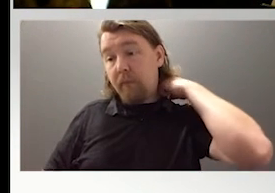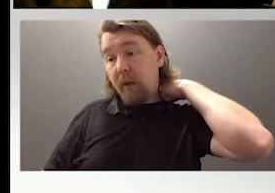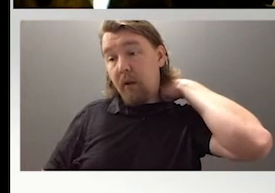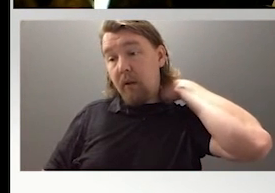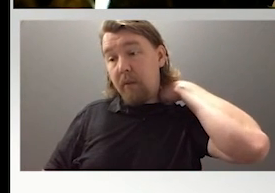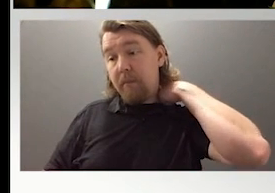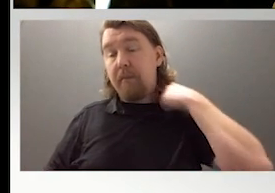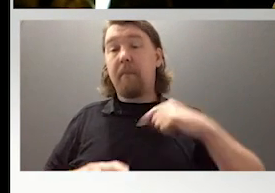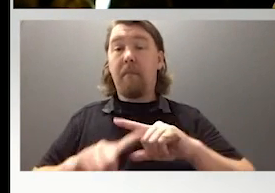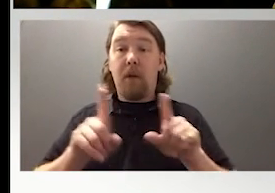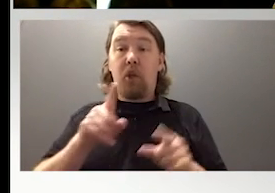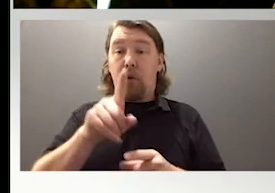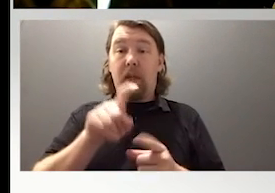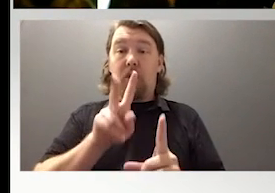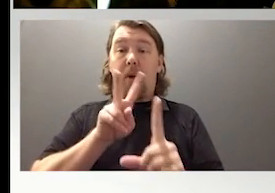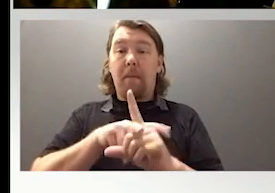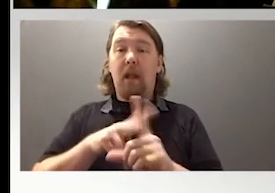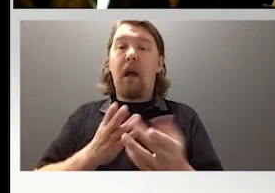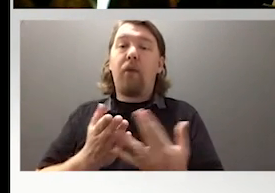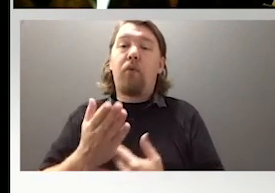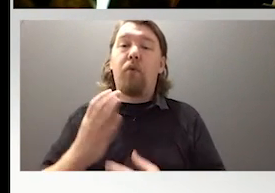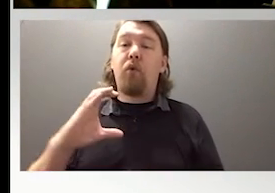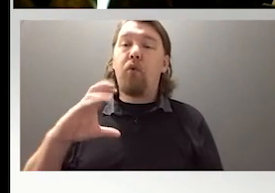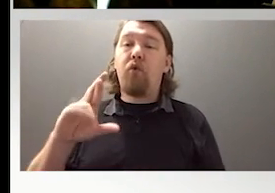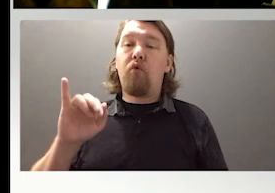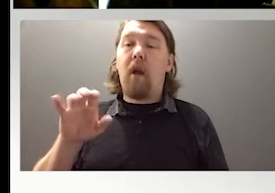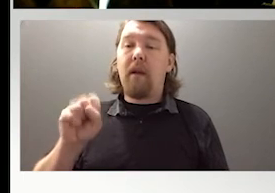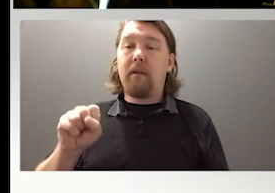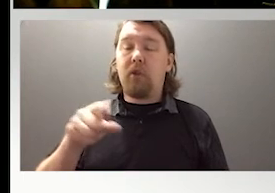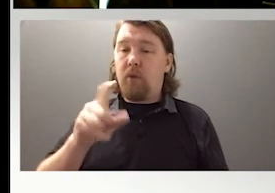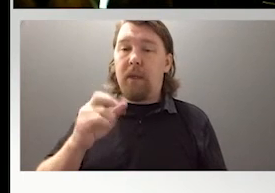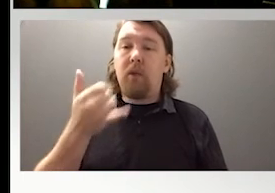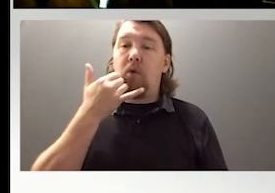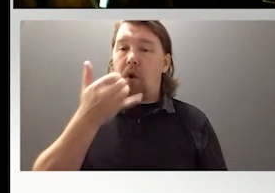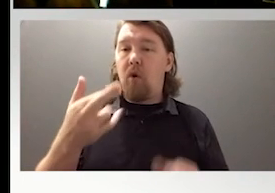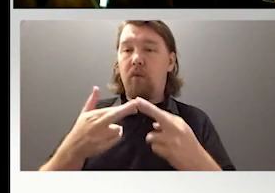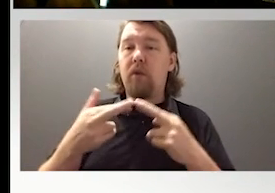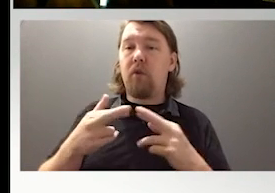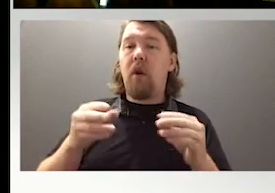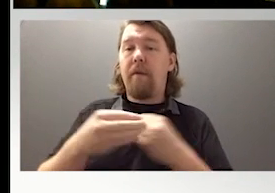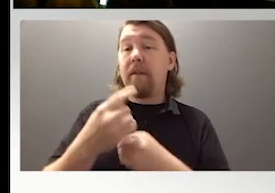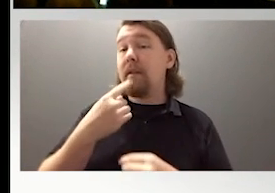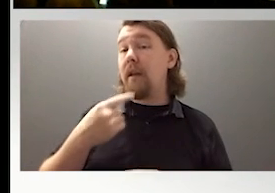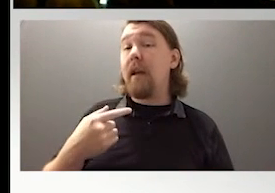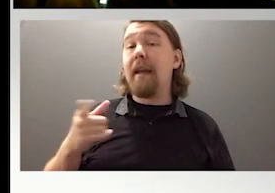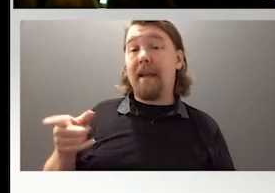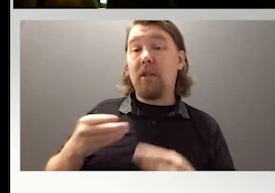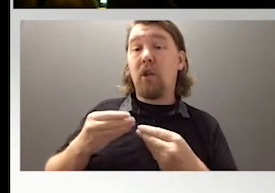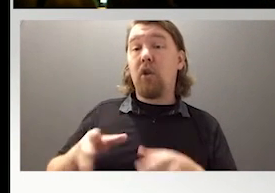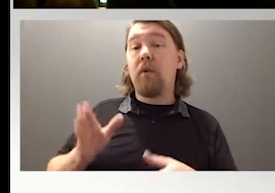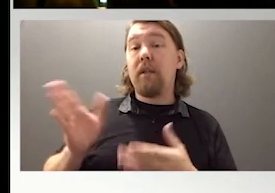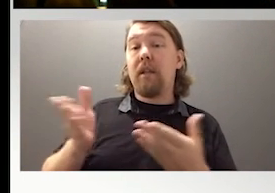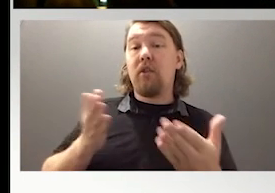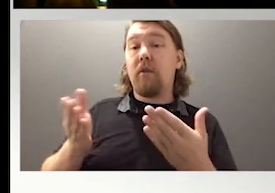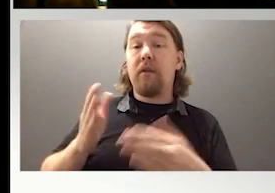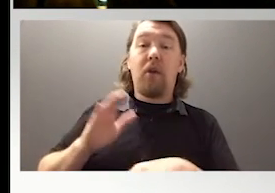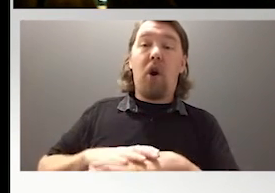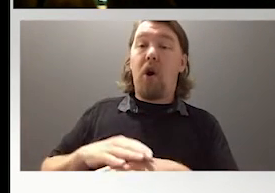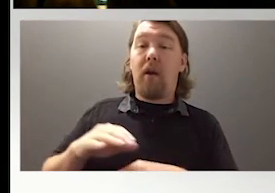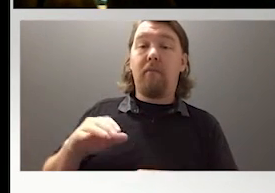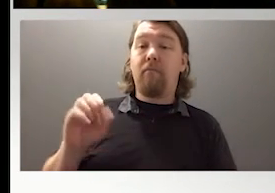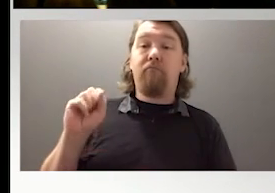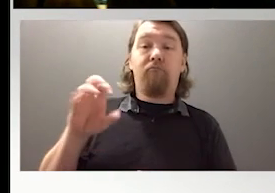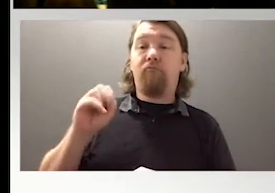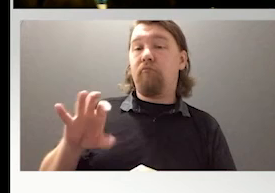But again, you would need to apply through crisis. Like, you would need to call the regional office and say, he's losing services on X